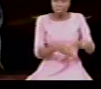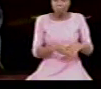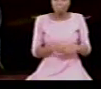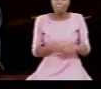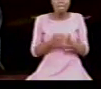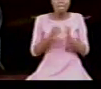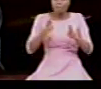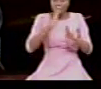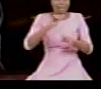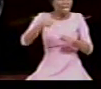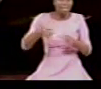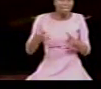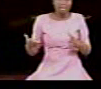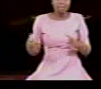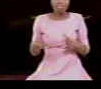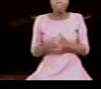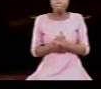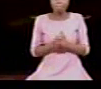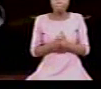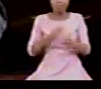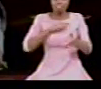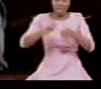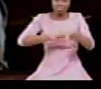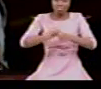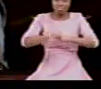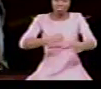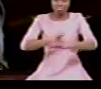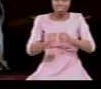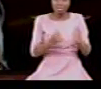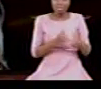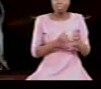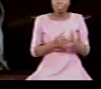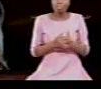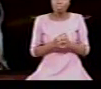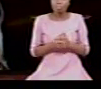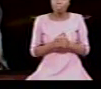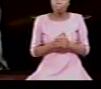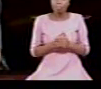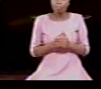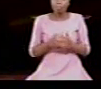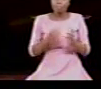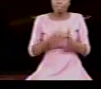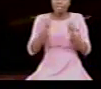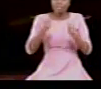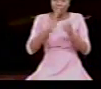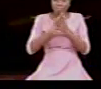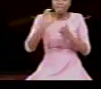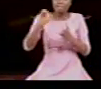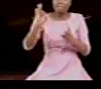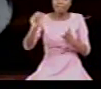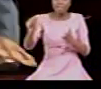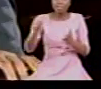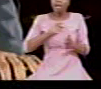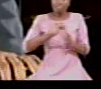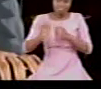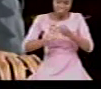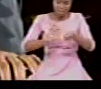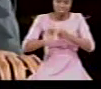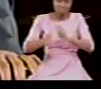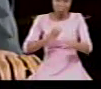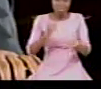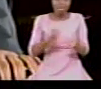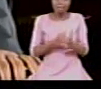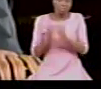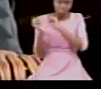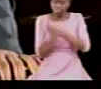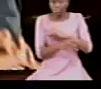can be anything. It can be ruby. I shred them. It can be savers. I shred them into a trash